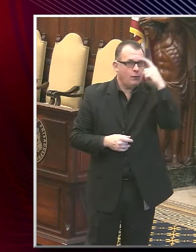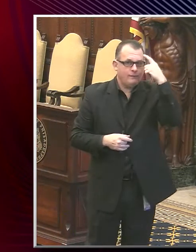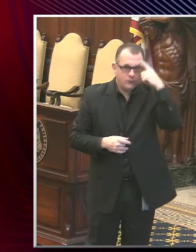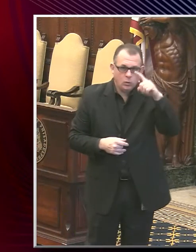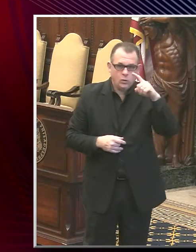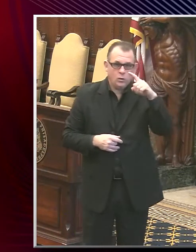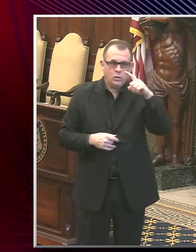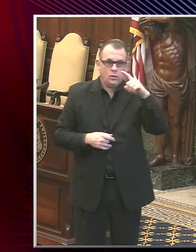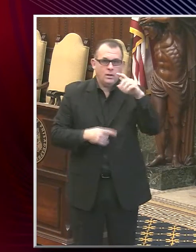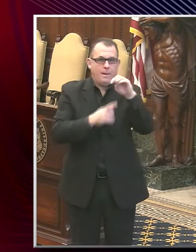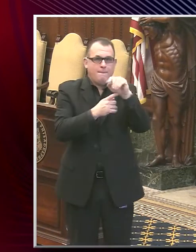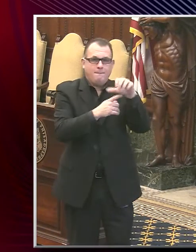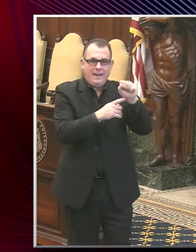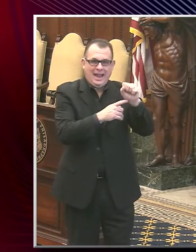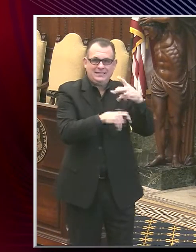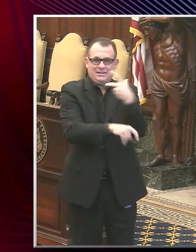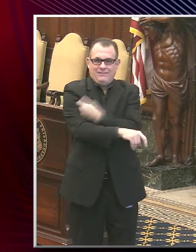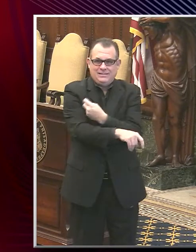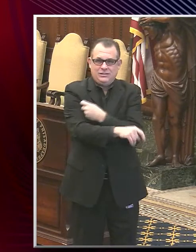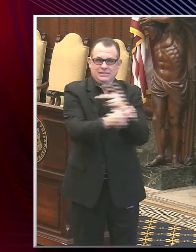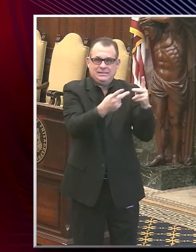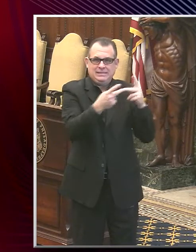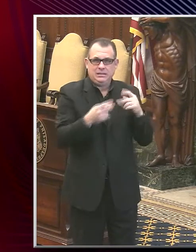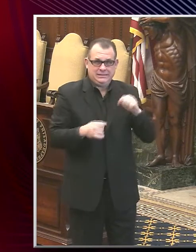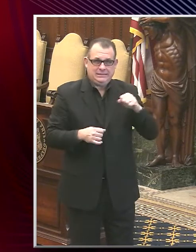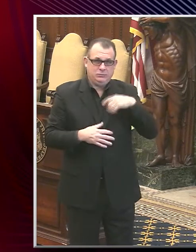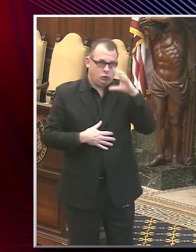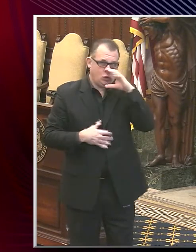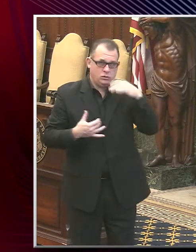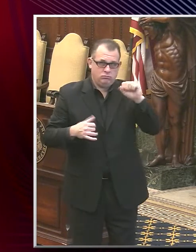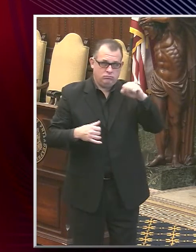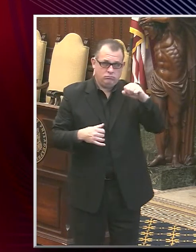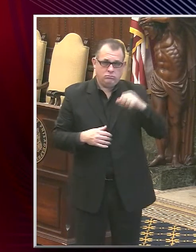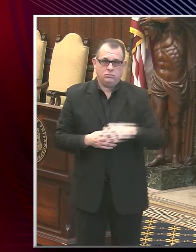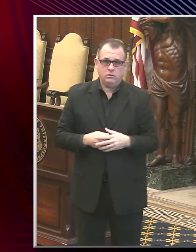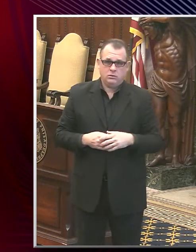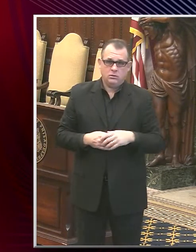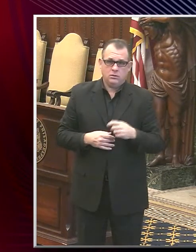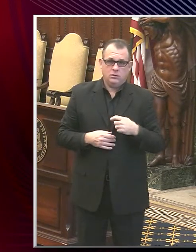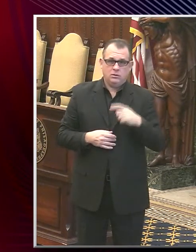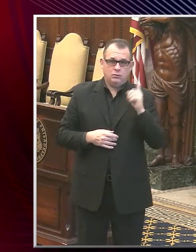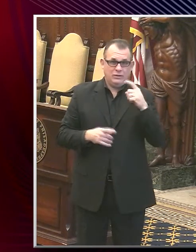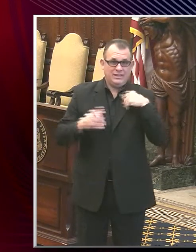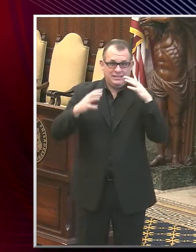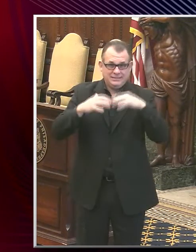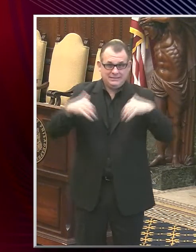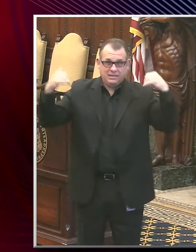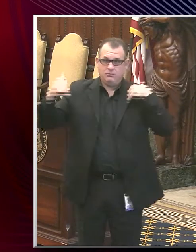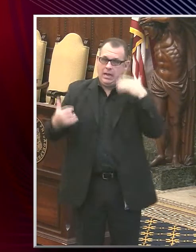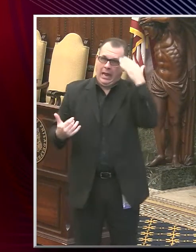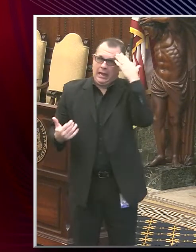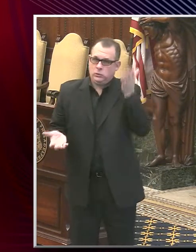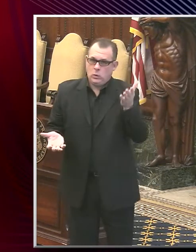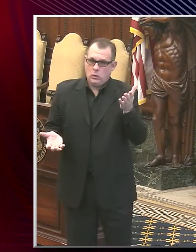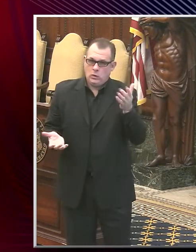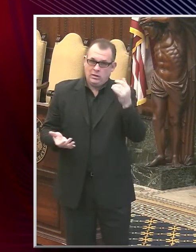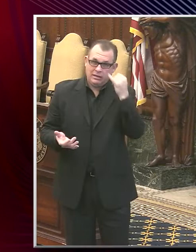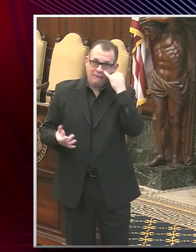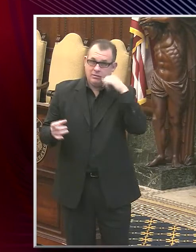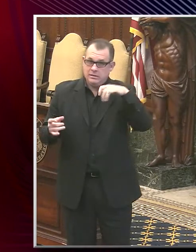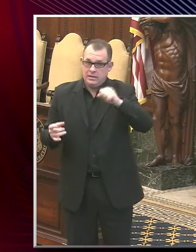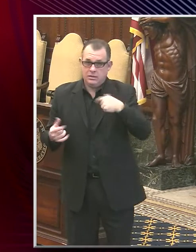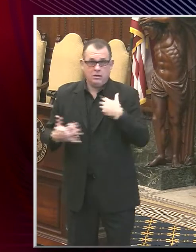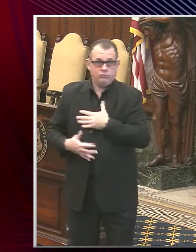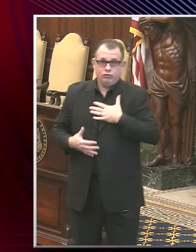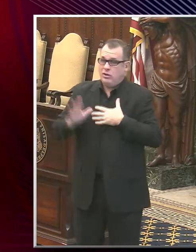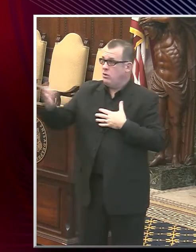for mass vaccination sites as we try to expand the number of them. I don't know whether we're going to need a stadium or not, but if so, then we appreciate the